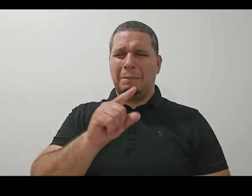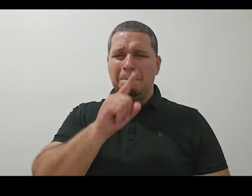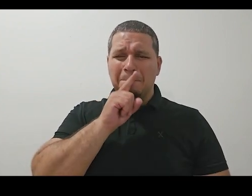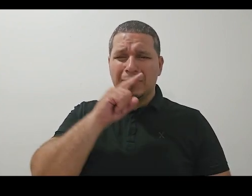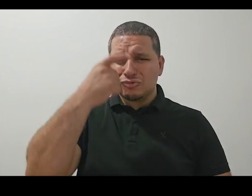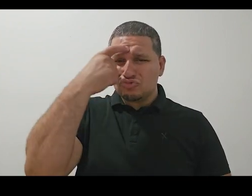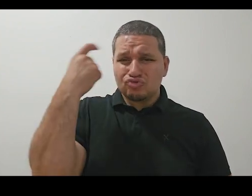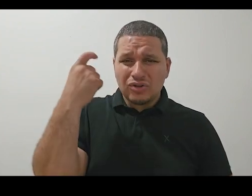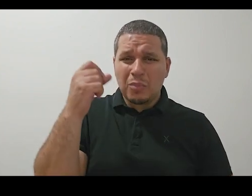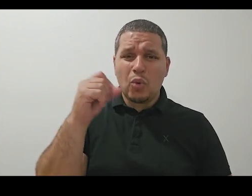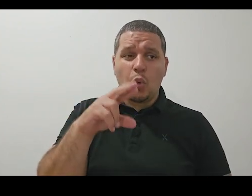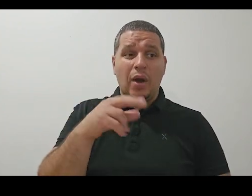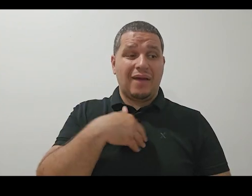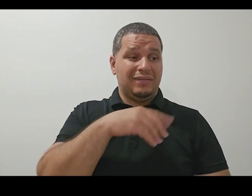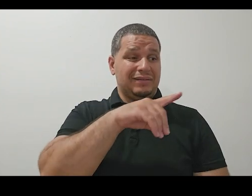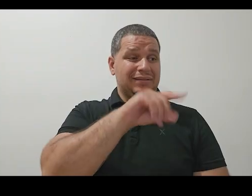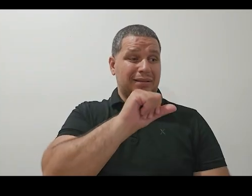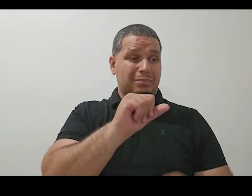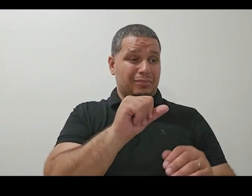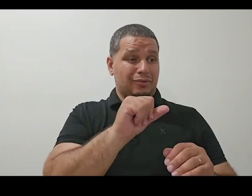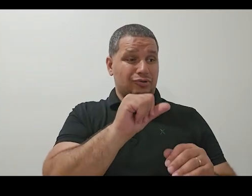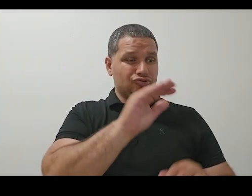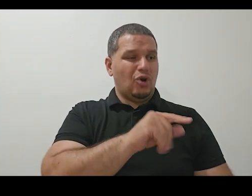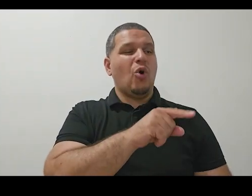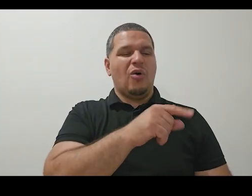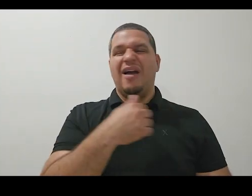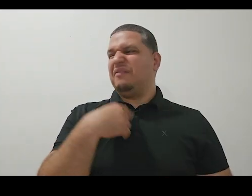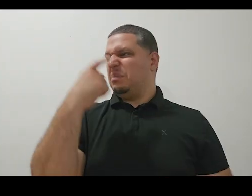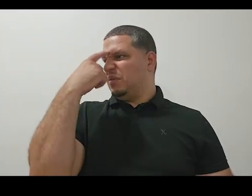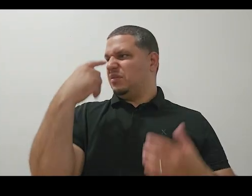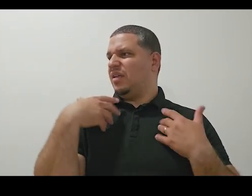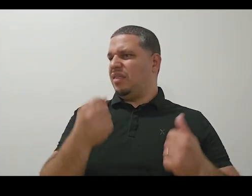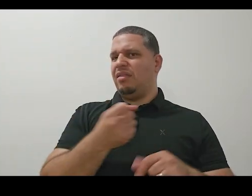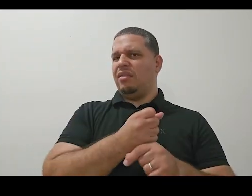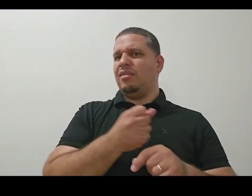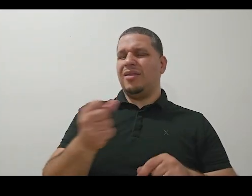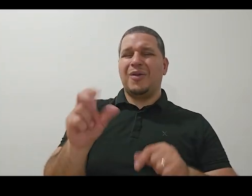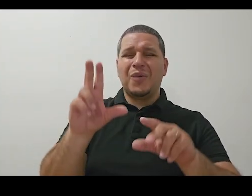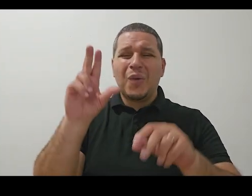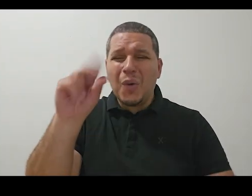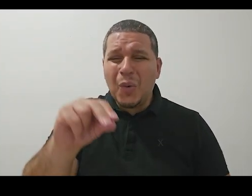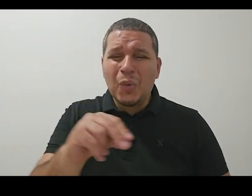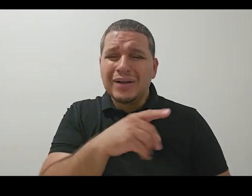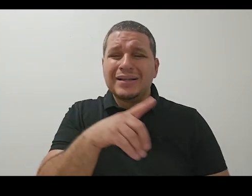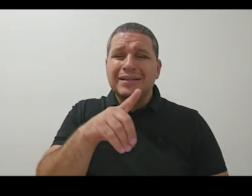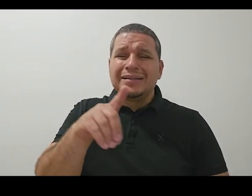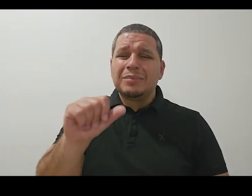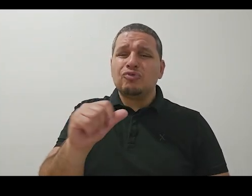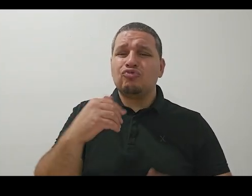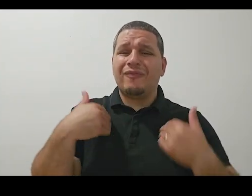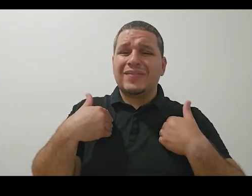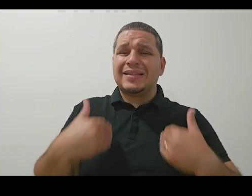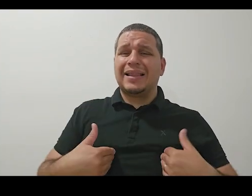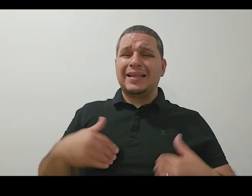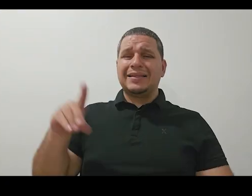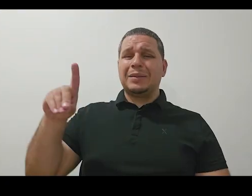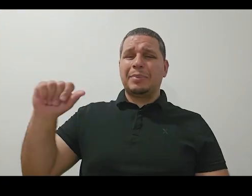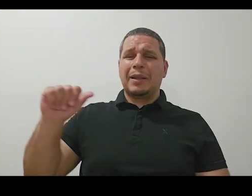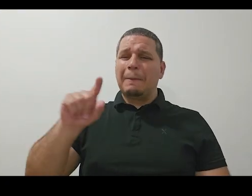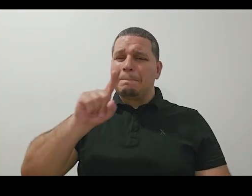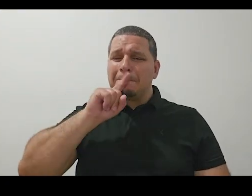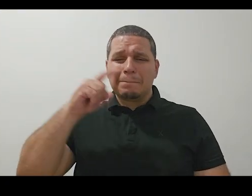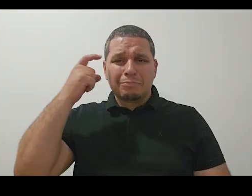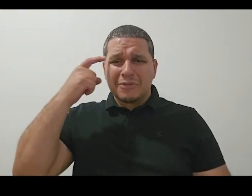nothing to do with trauma, or they'll take a disabled child and say, "Oh yeah, he has mental health." No, it's disability. It's a physical